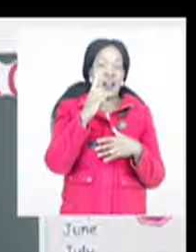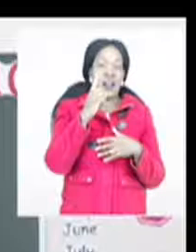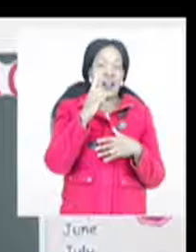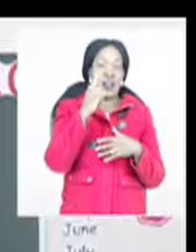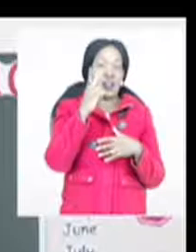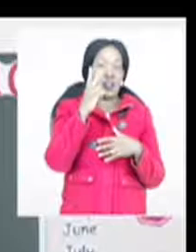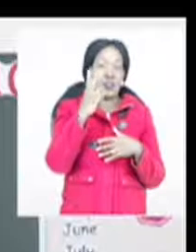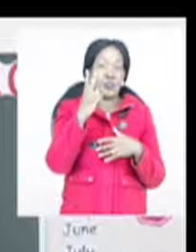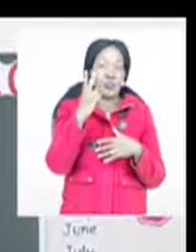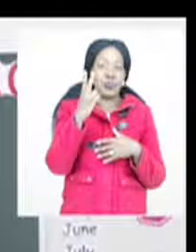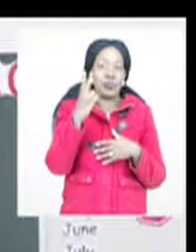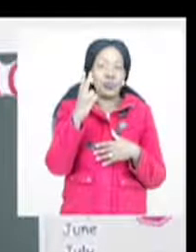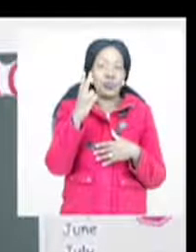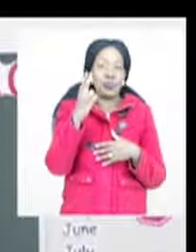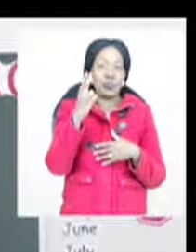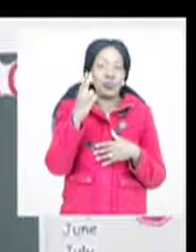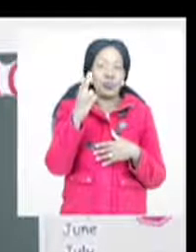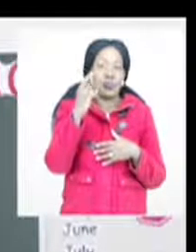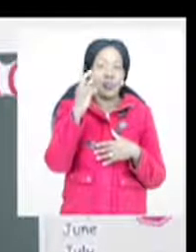2,